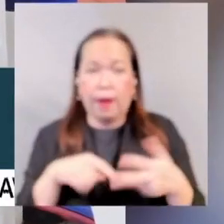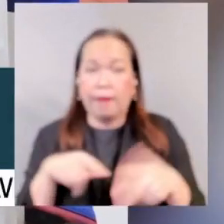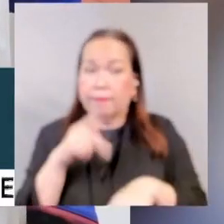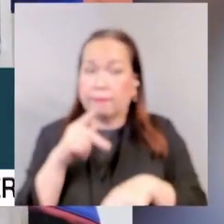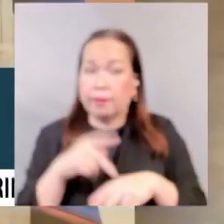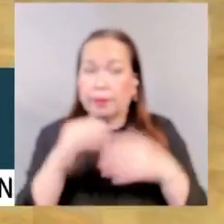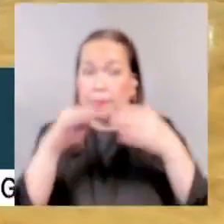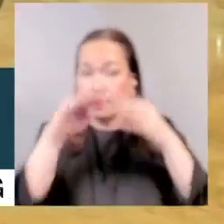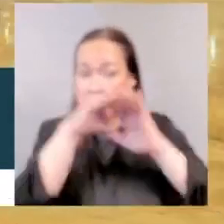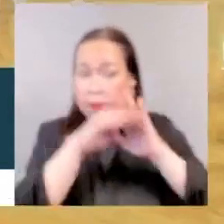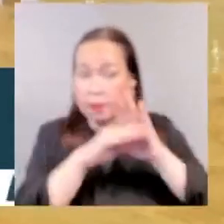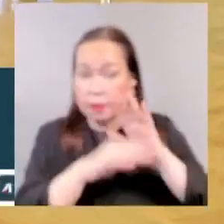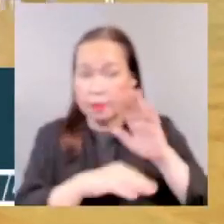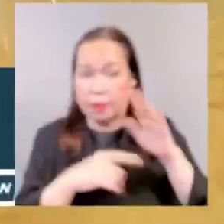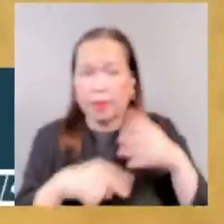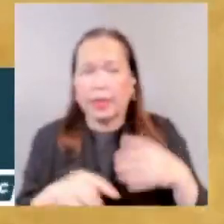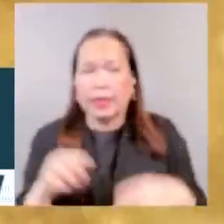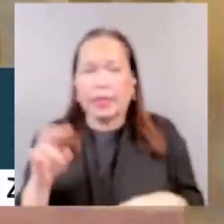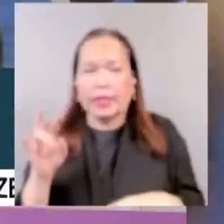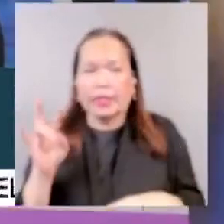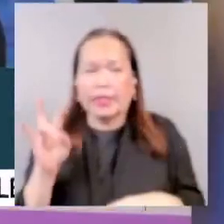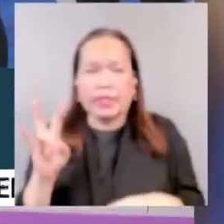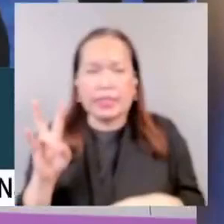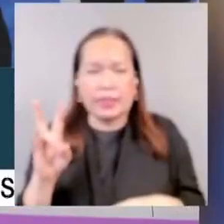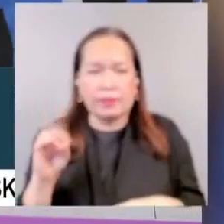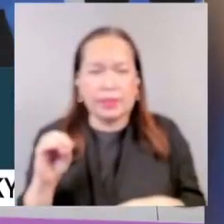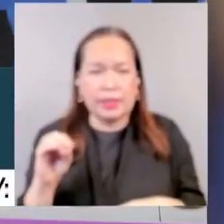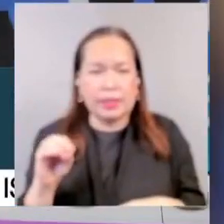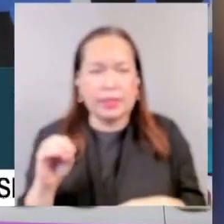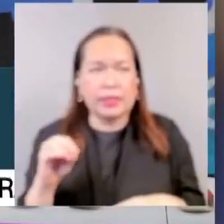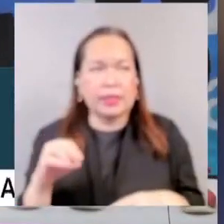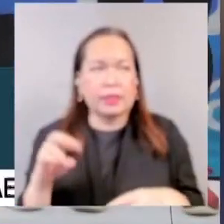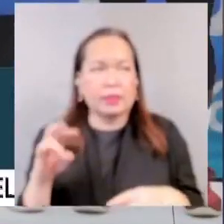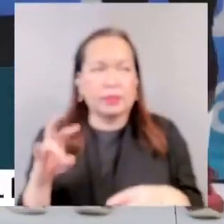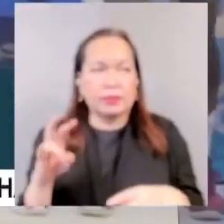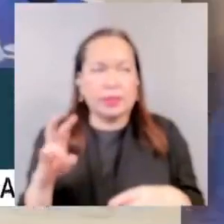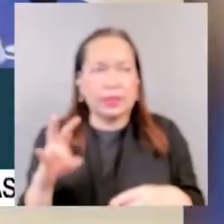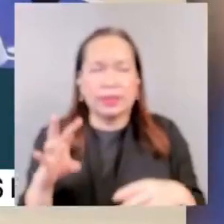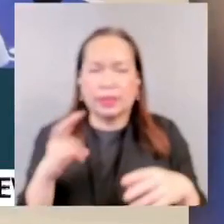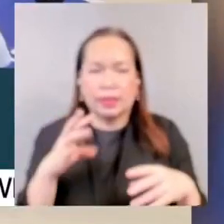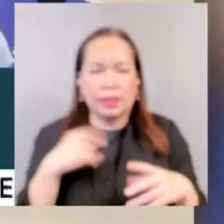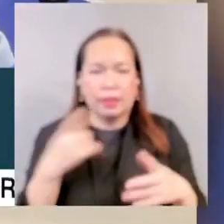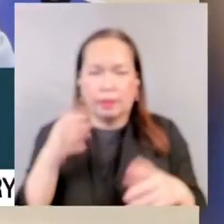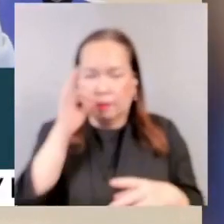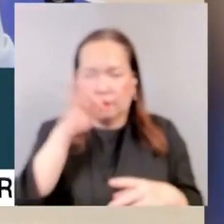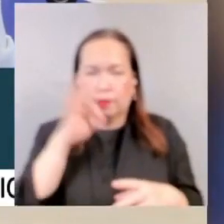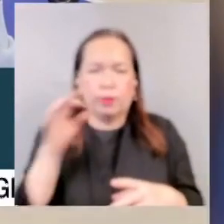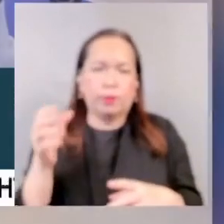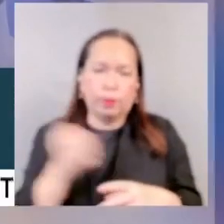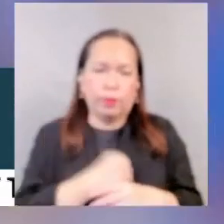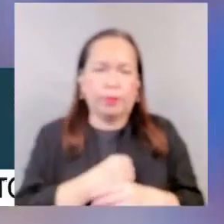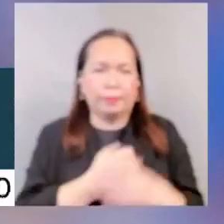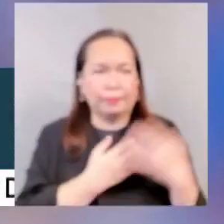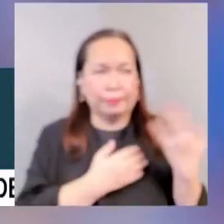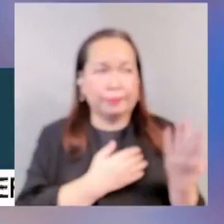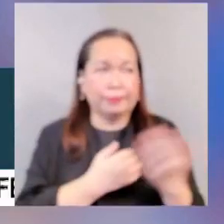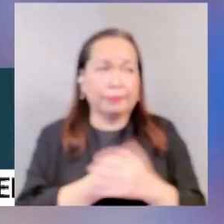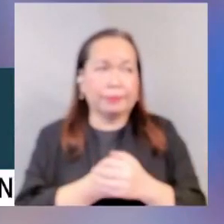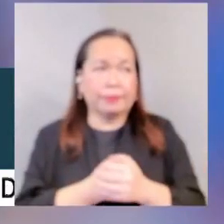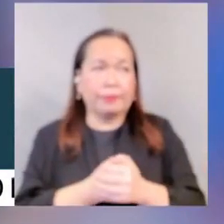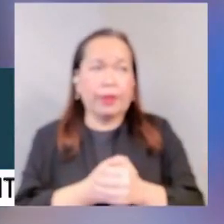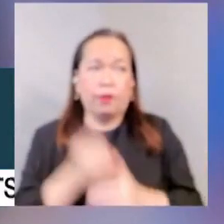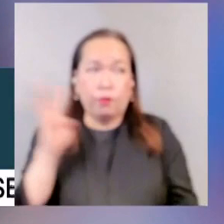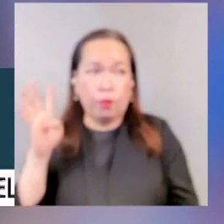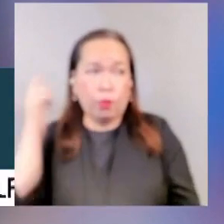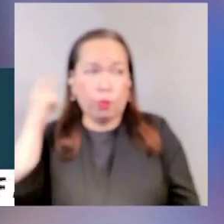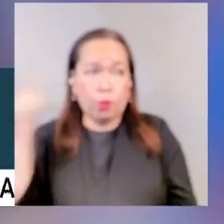campaign in 17th place. Filipino athletes bagged 4 golds, 2 silvers, and 12 bronzes. Among the first place finishes was